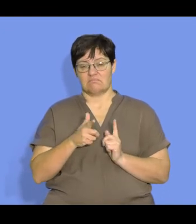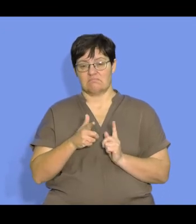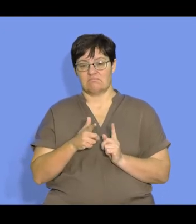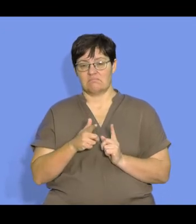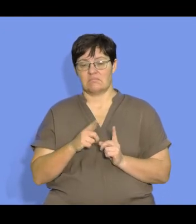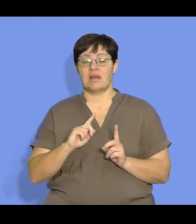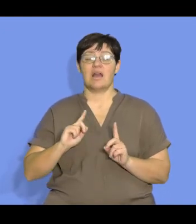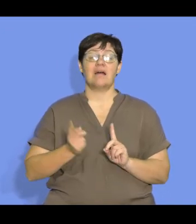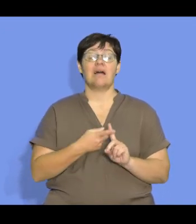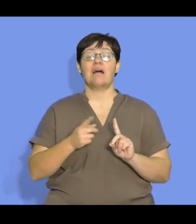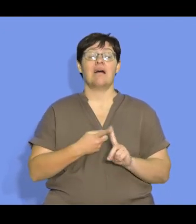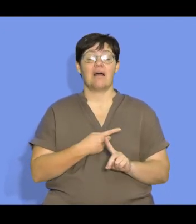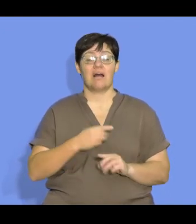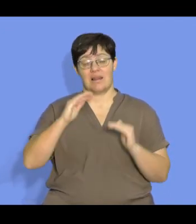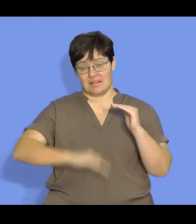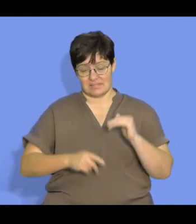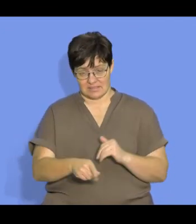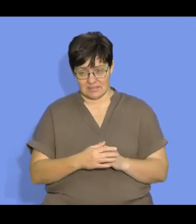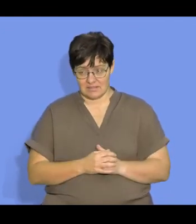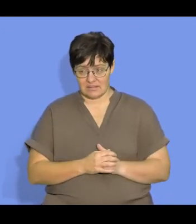have effective collisions.